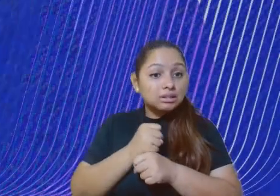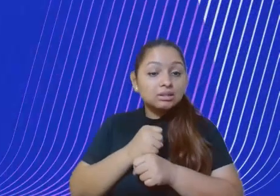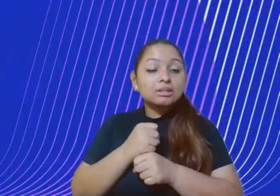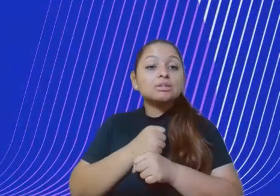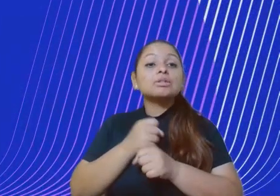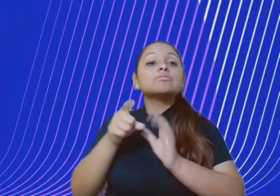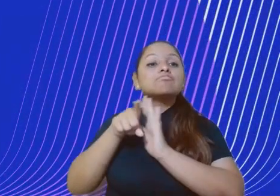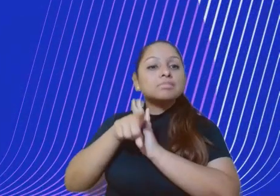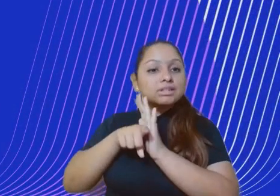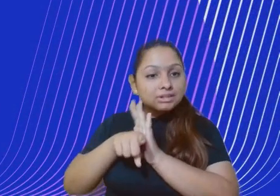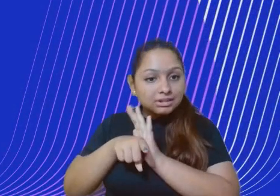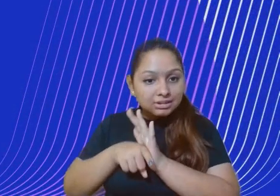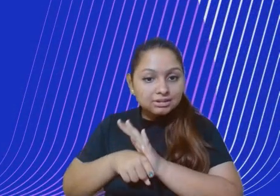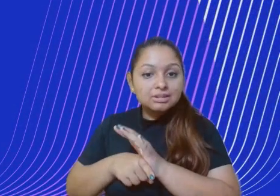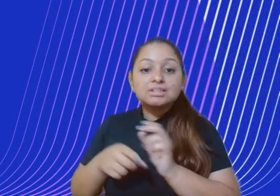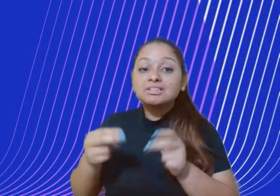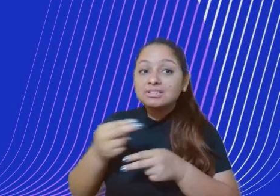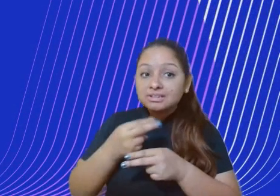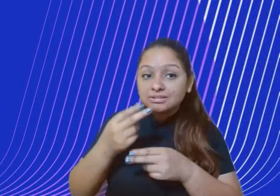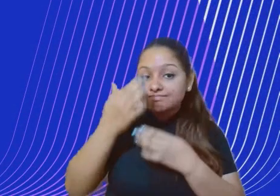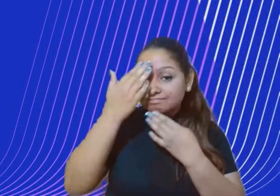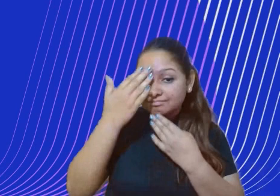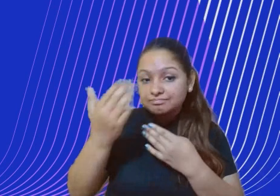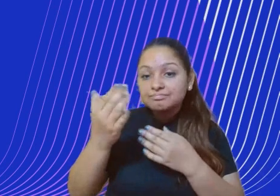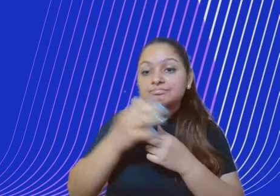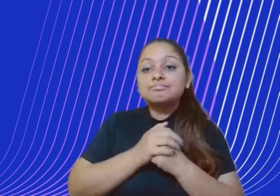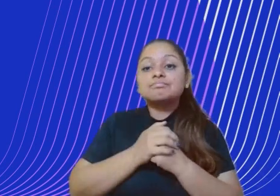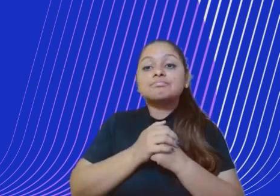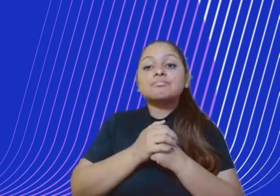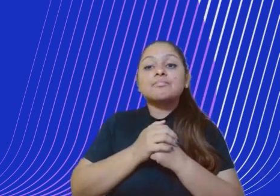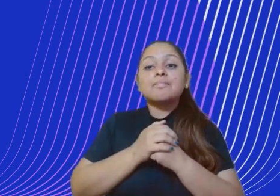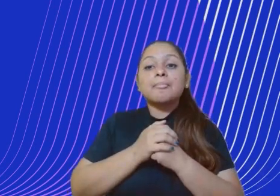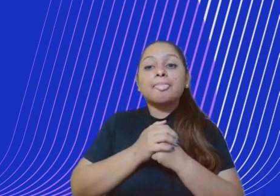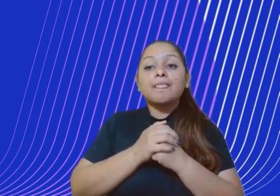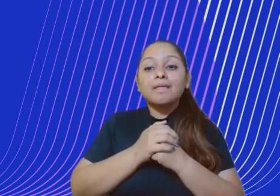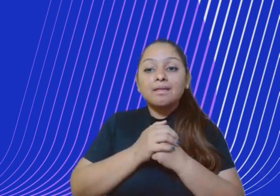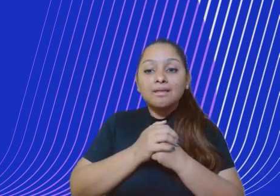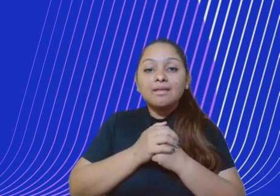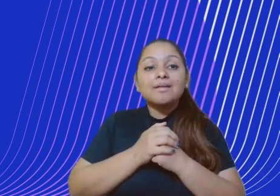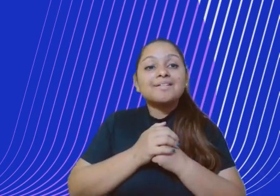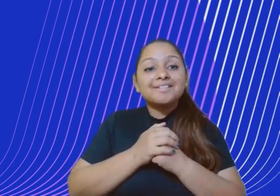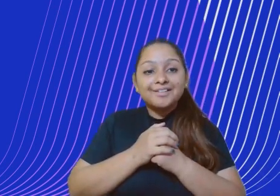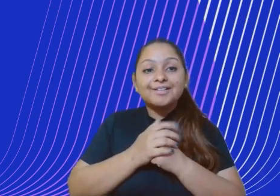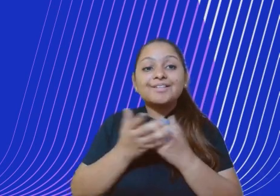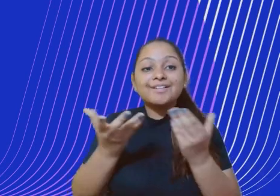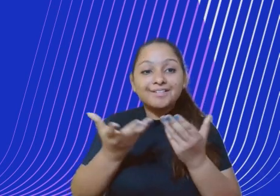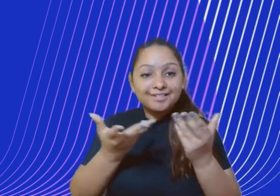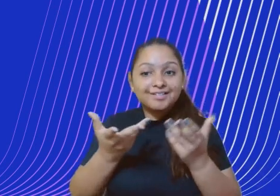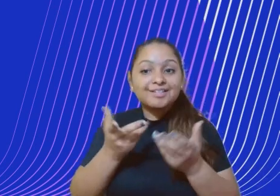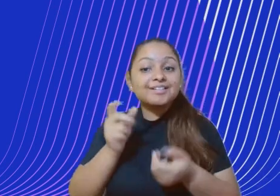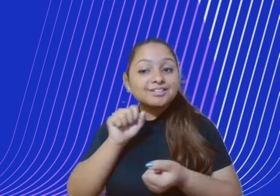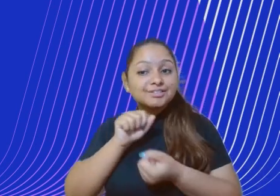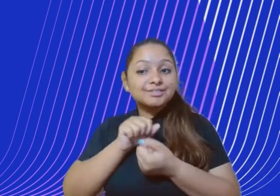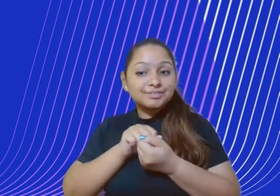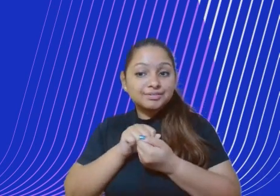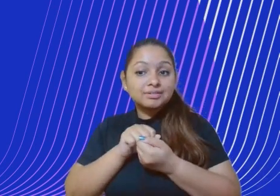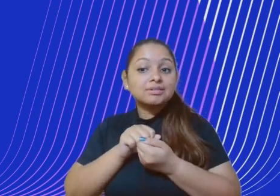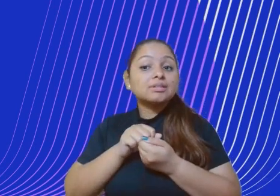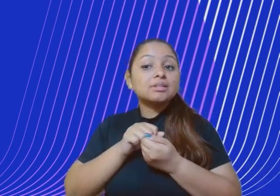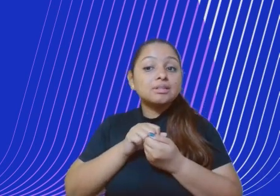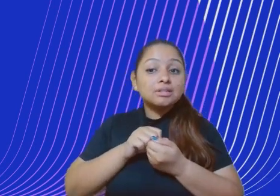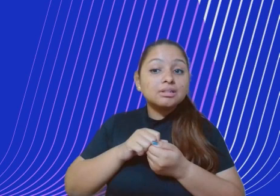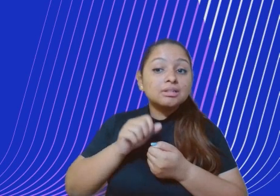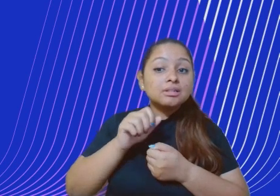behalf of the SENAI, all the industry system, for the opportunity that you gave to us in building and using this platform.